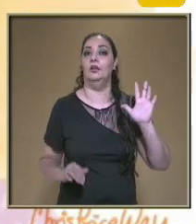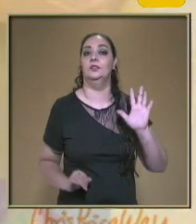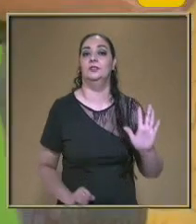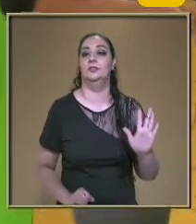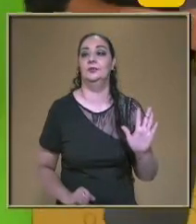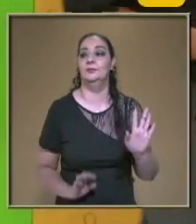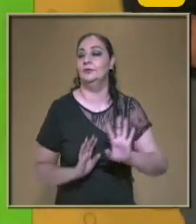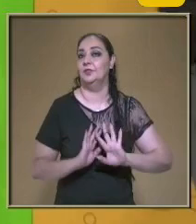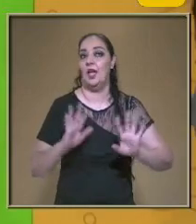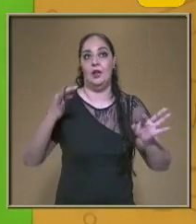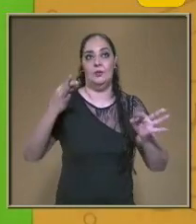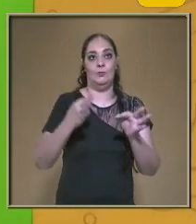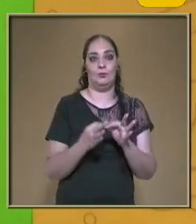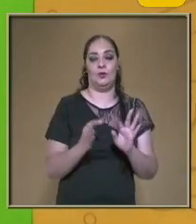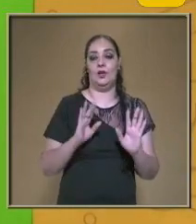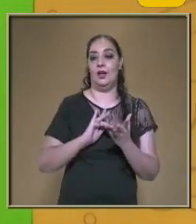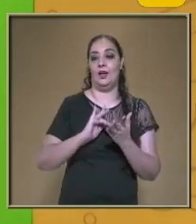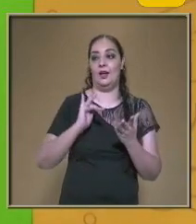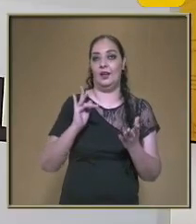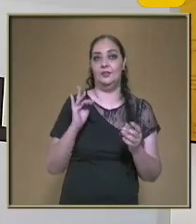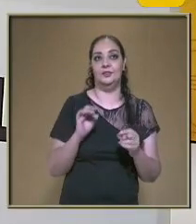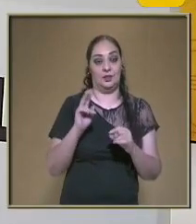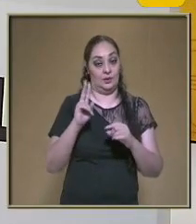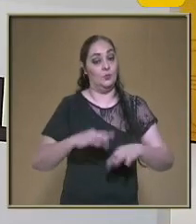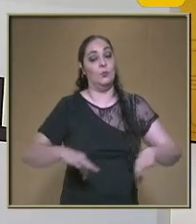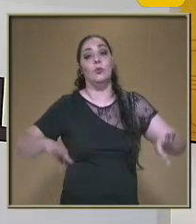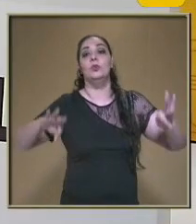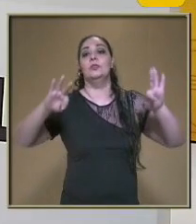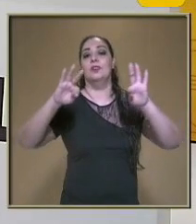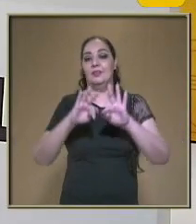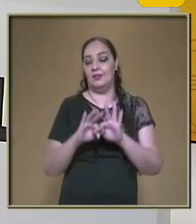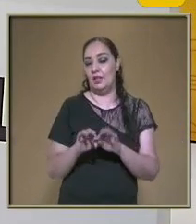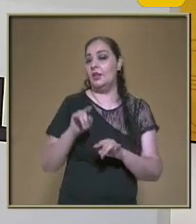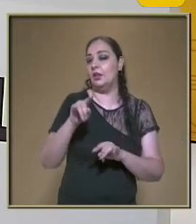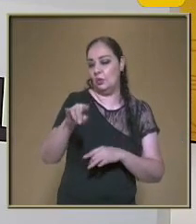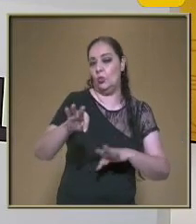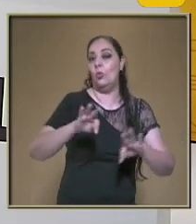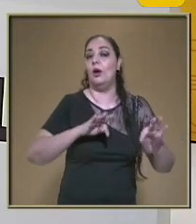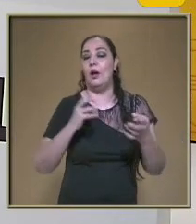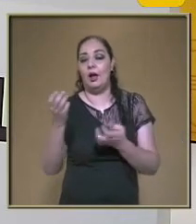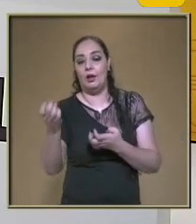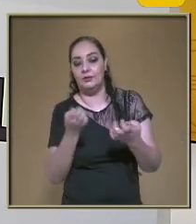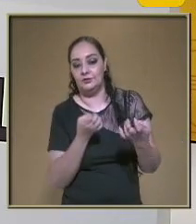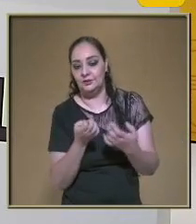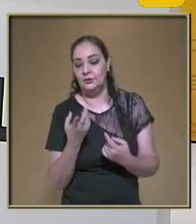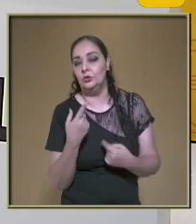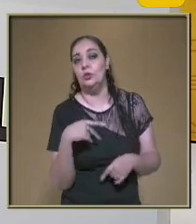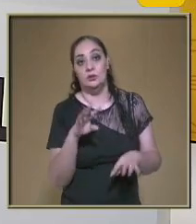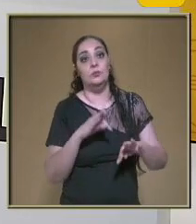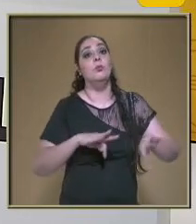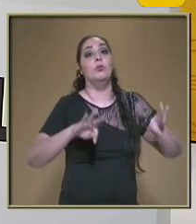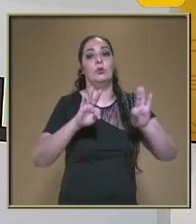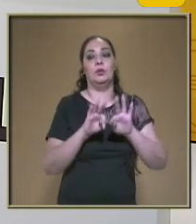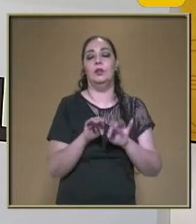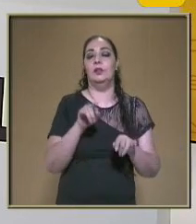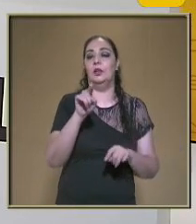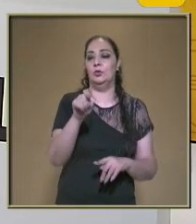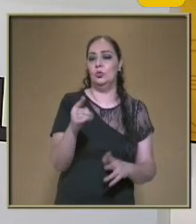1, 2, 3, 4, 5, 6, 7, 8, 9, and 10. Okay, thank you, class. It's very important that you work out. It's very important that